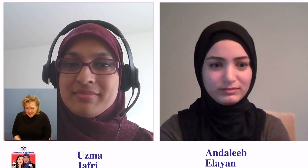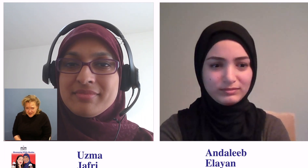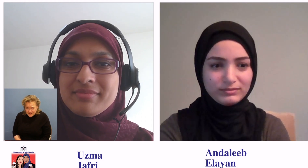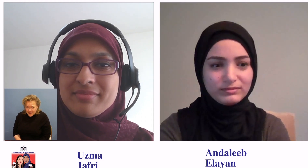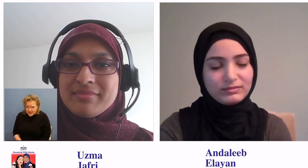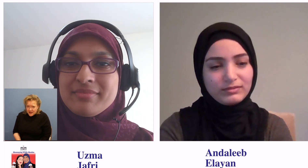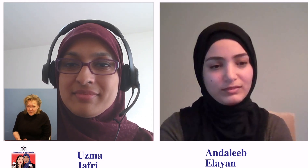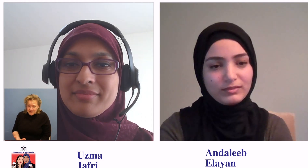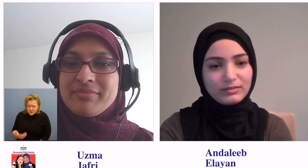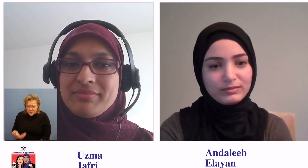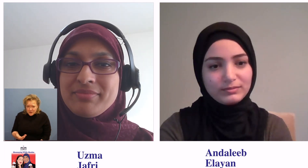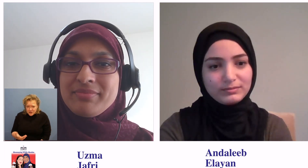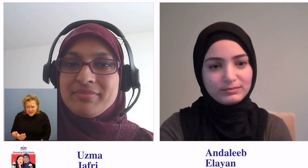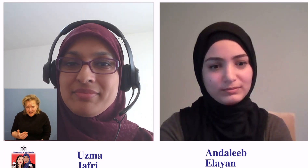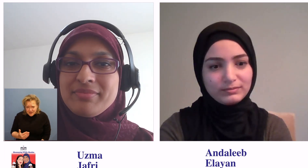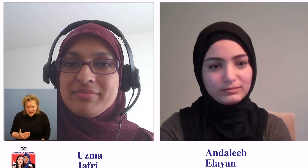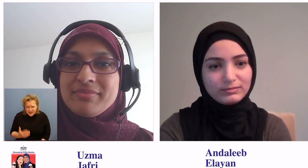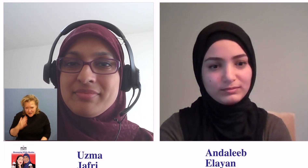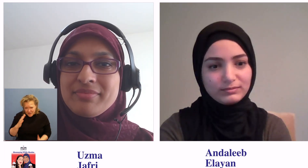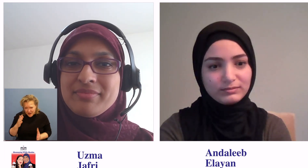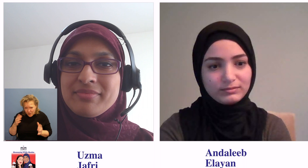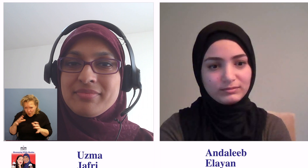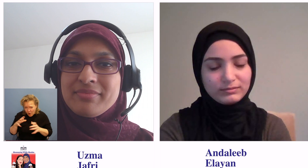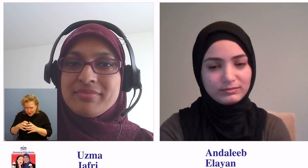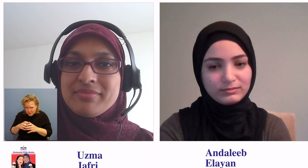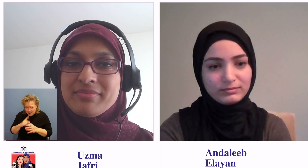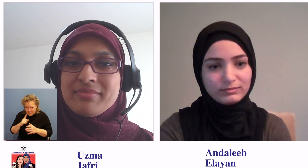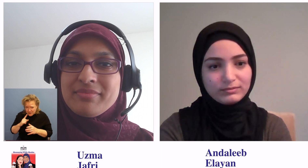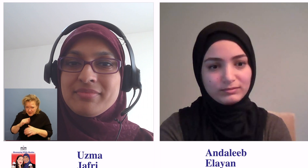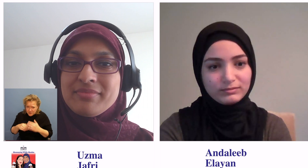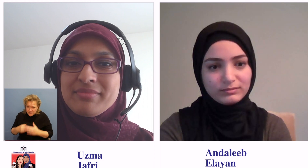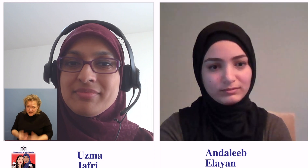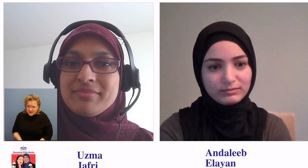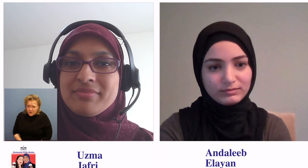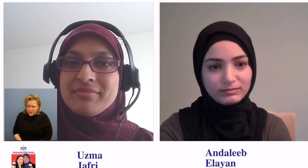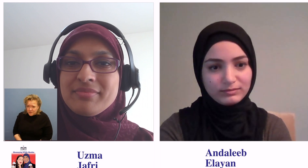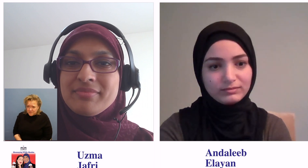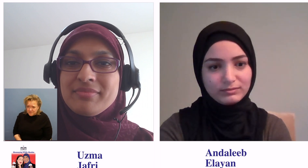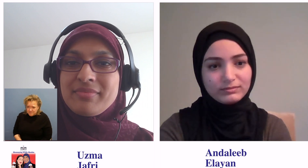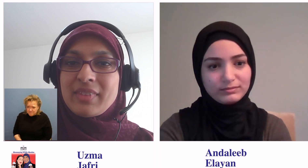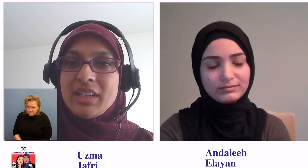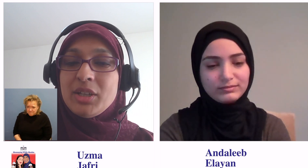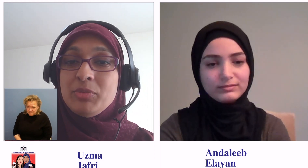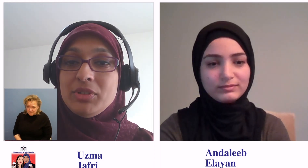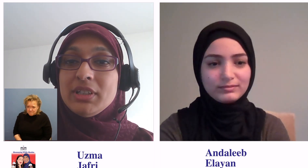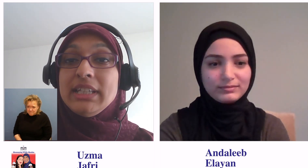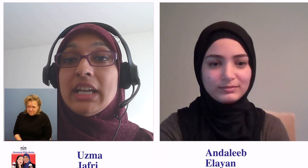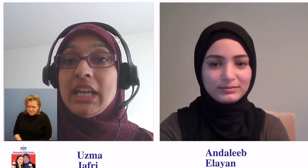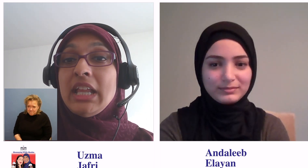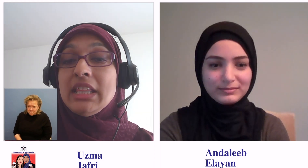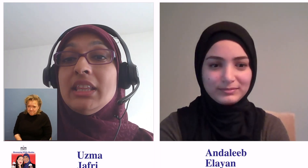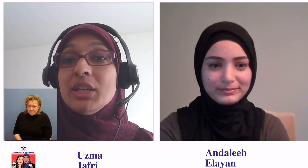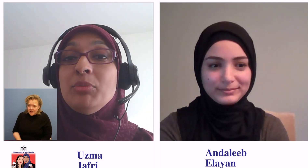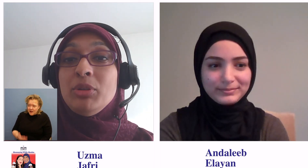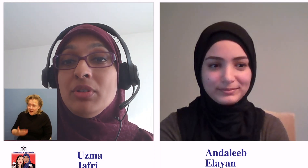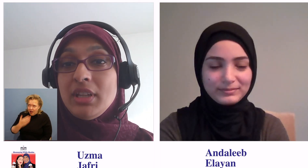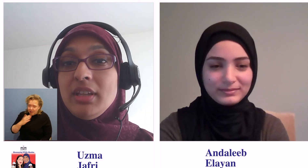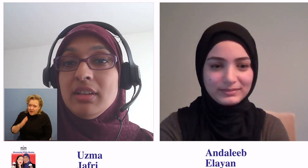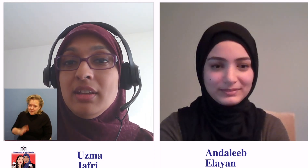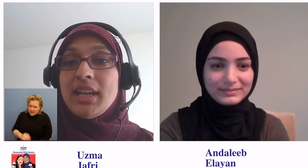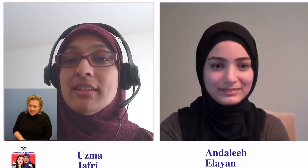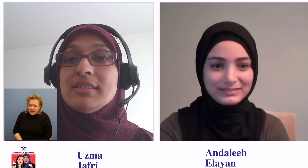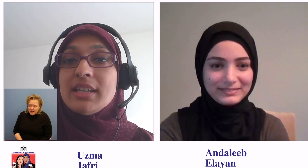to become successful like that. But so parents just have to kind of keep that all in mind about the deaf person as a whole. Alhamdulillah. Yeah. And I think the